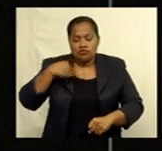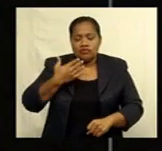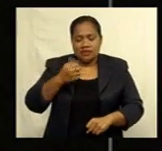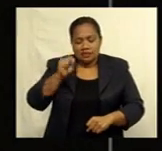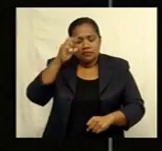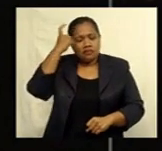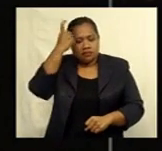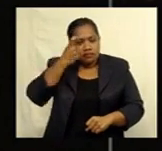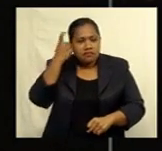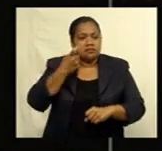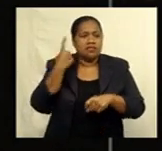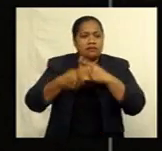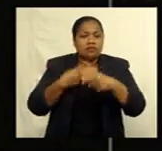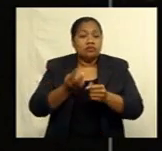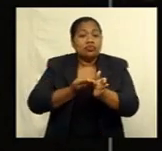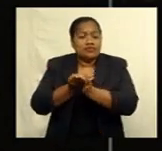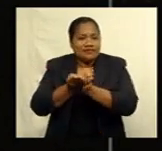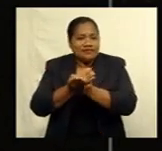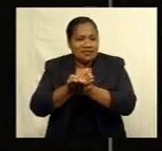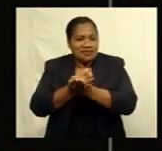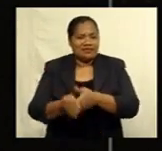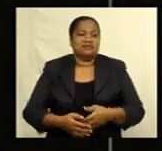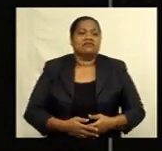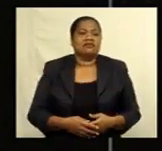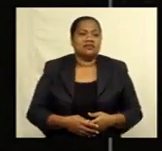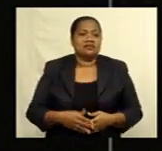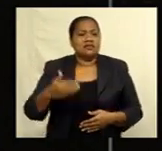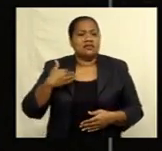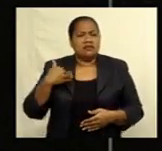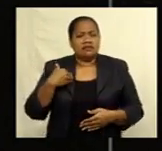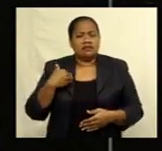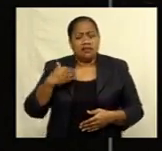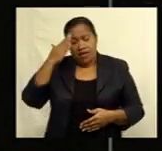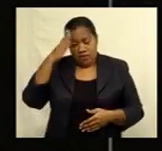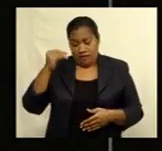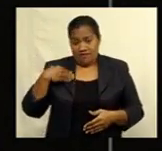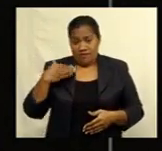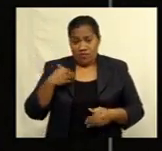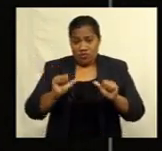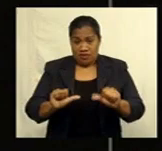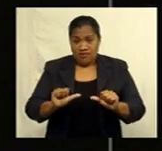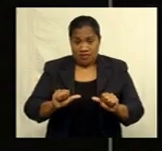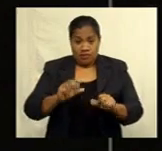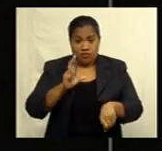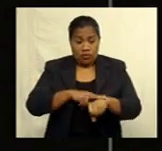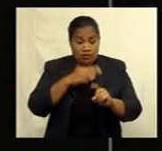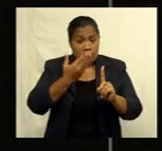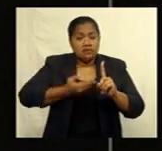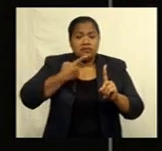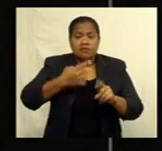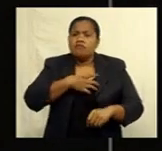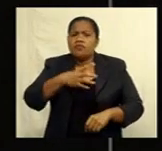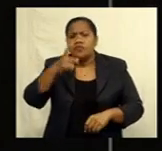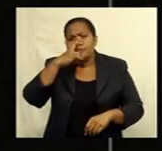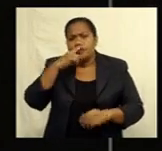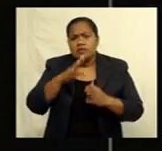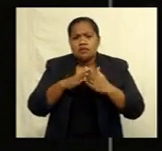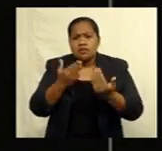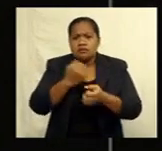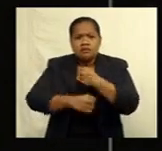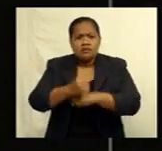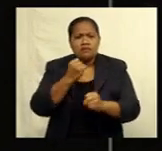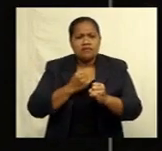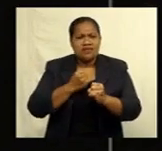about services becoming overwhelmed. Head of Health Protection, Dr. Alisha Saukhan, says there are more people becoming severely ill and